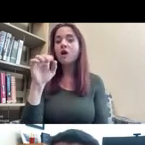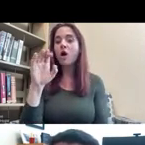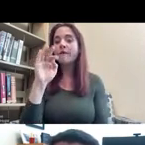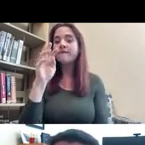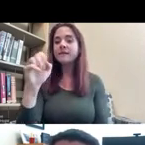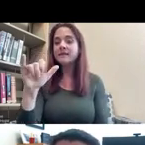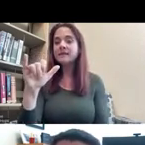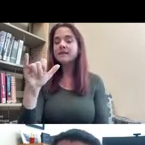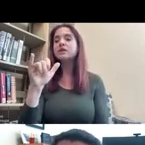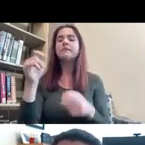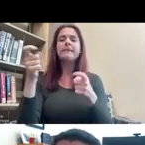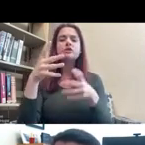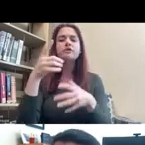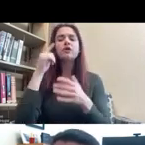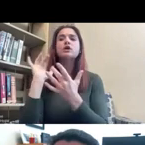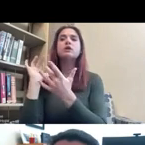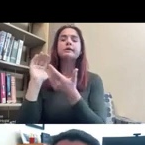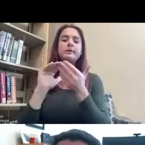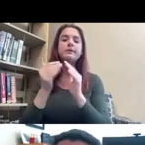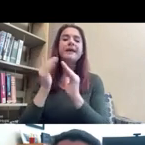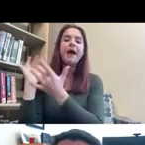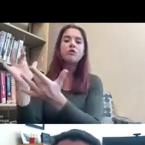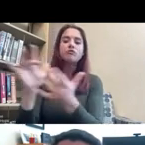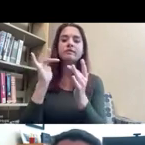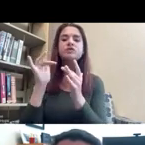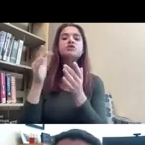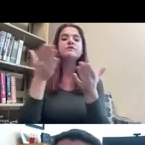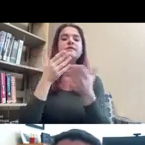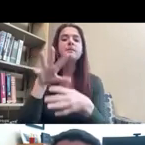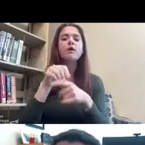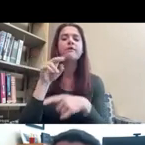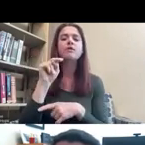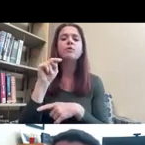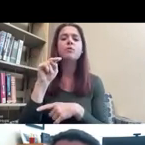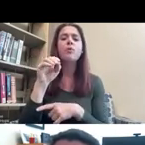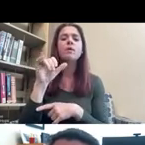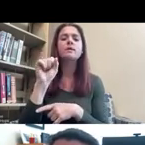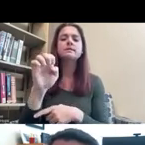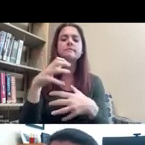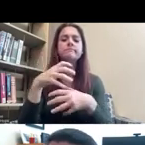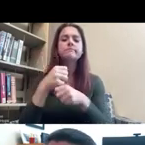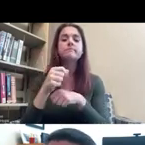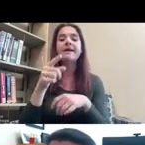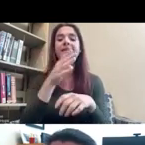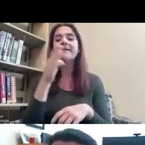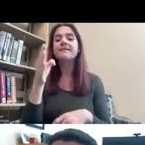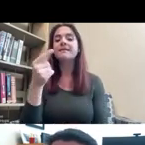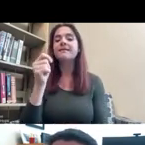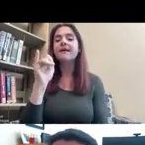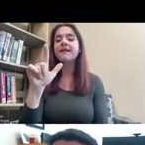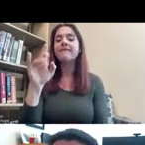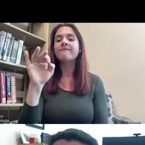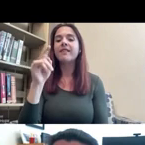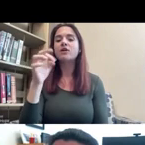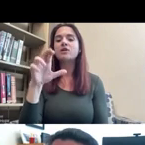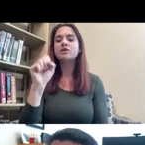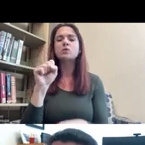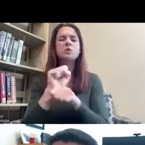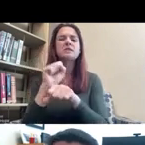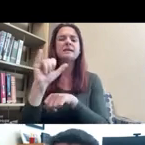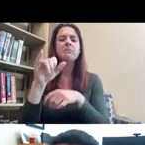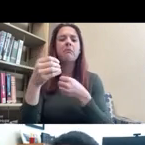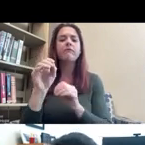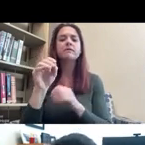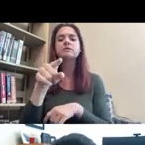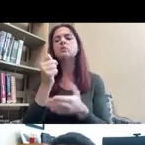outreach services as part of Noise, and also Gail Feathers, who also works at Noise as a